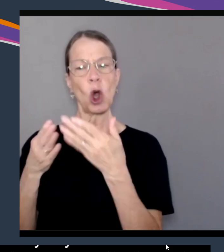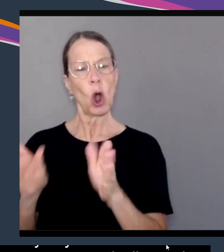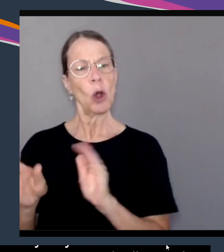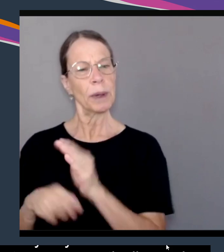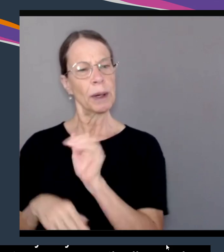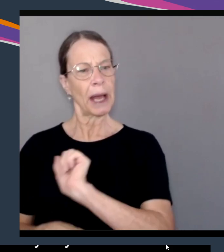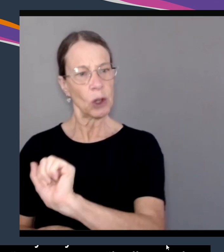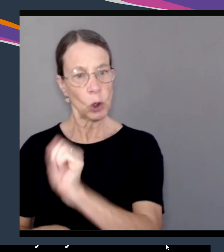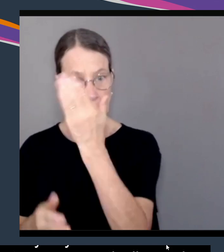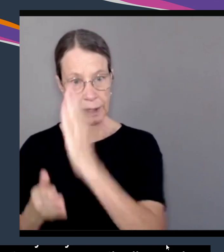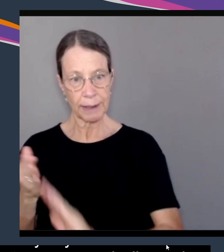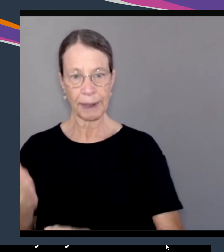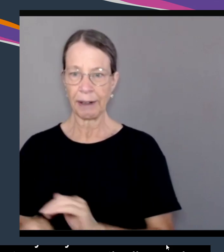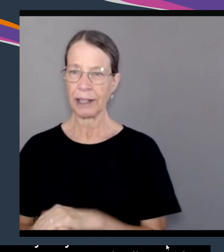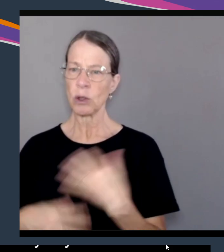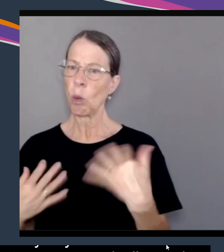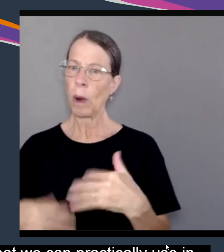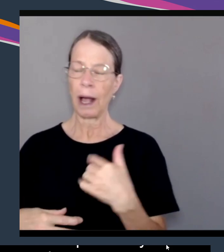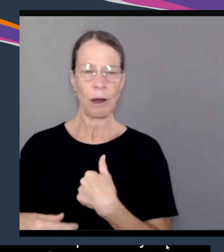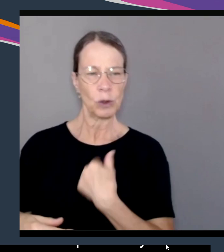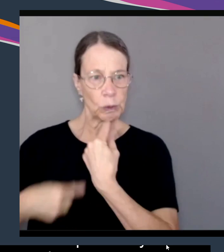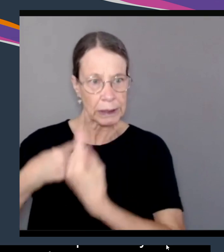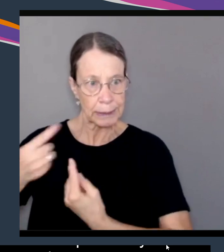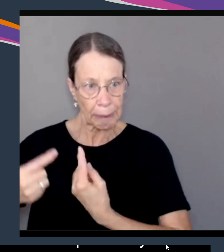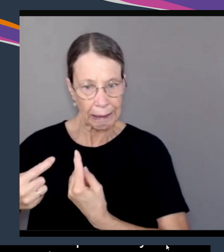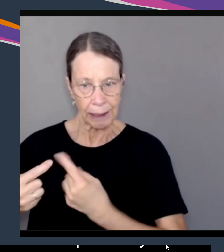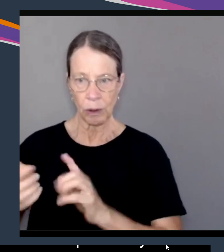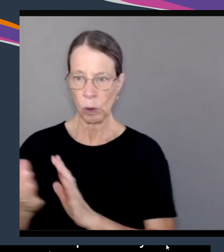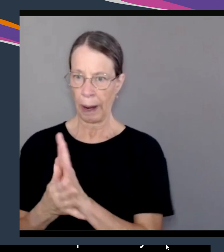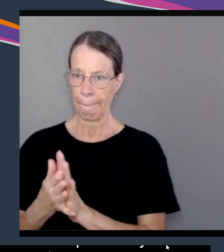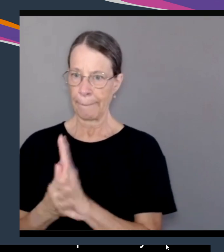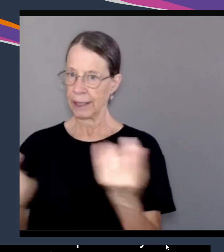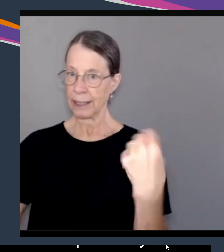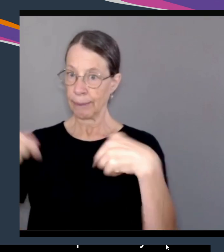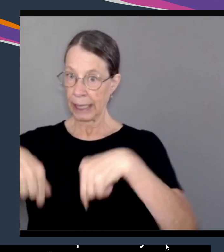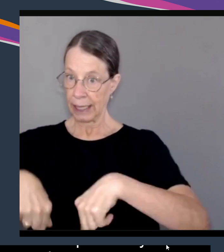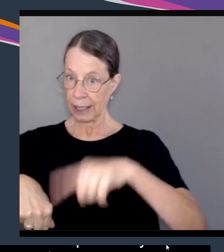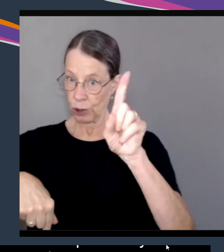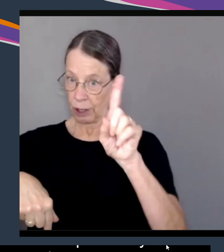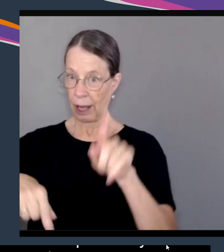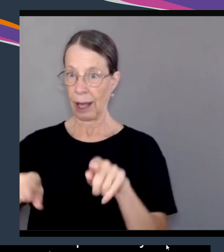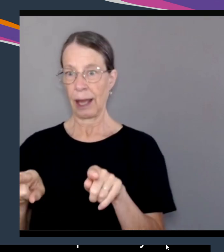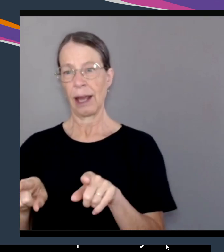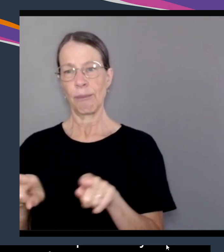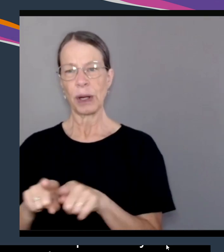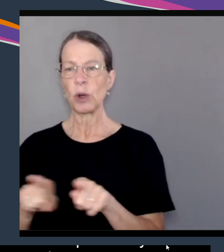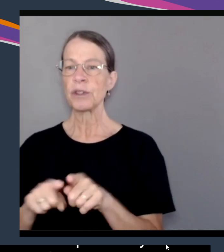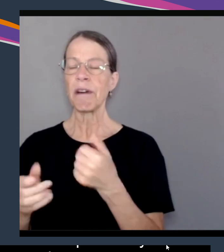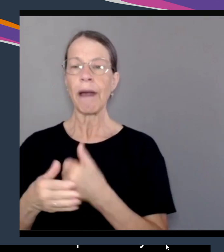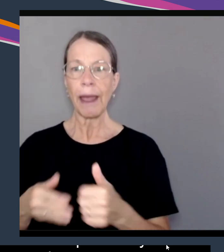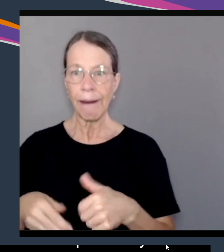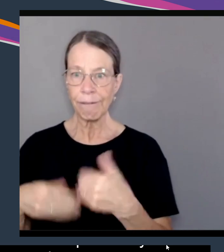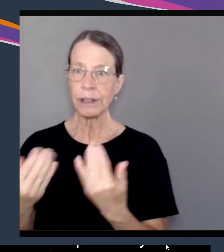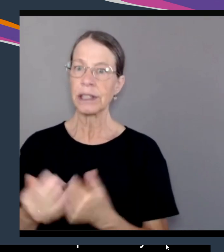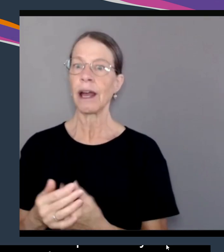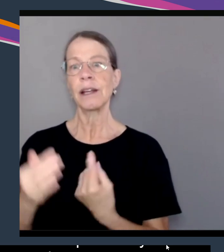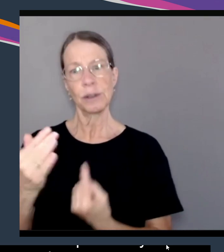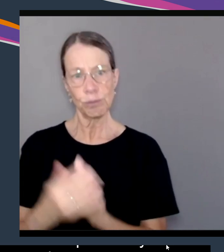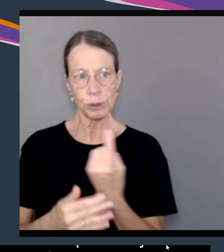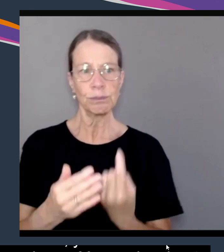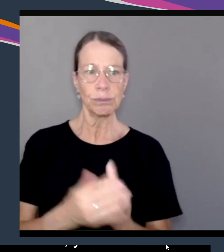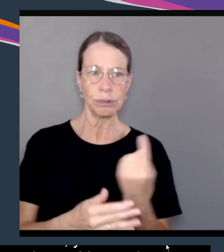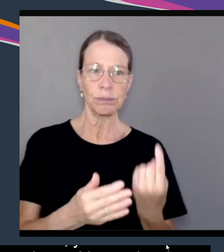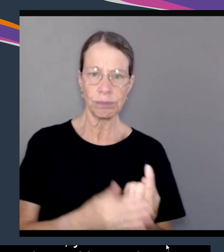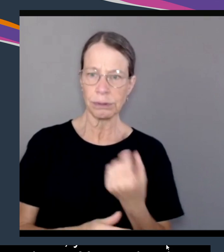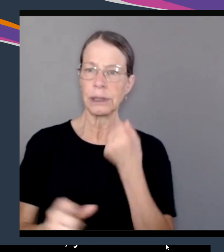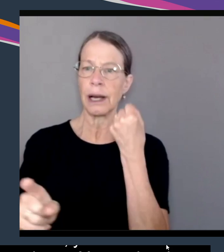You spoke about what it means to be here, not just today, but every day, to turn up and make a difference. And